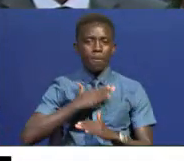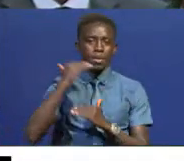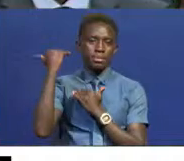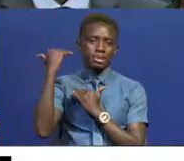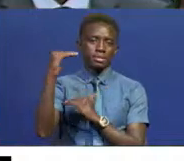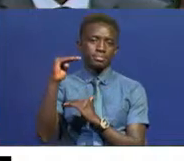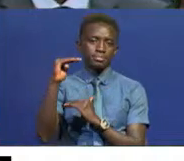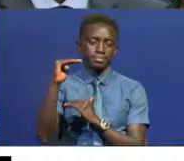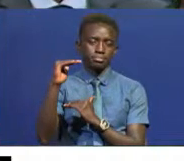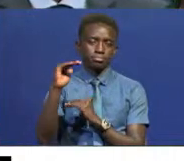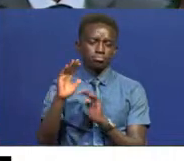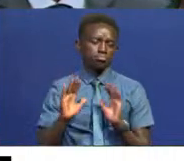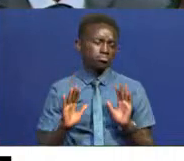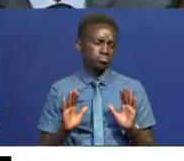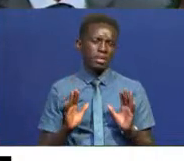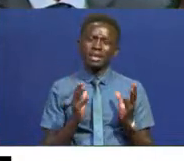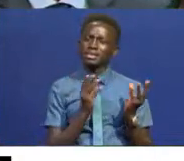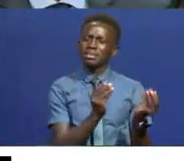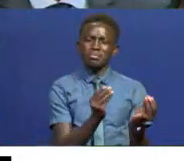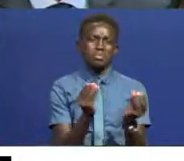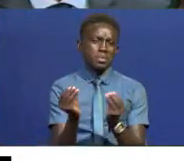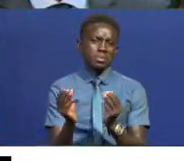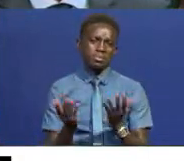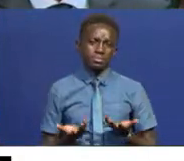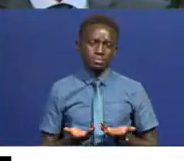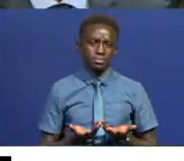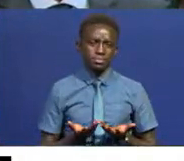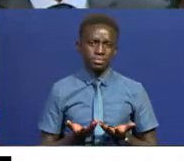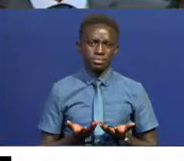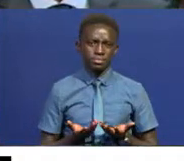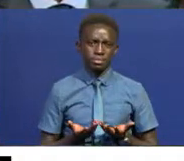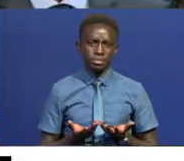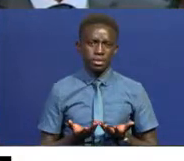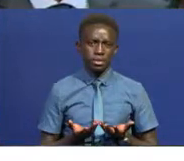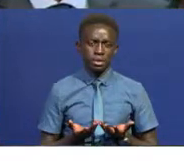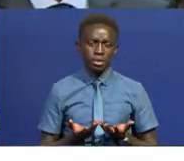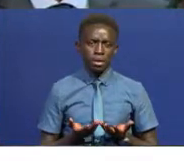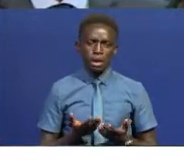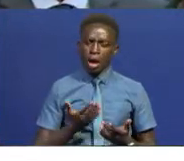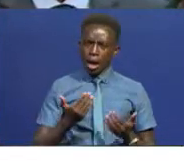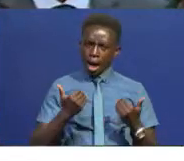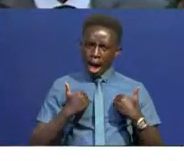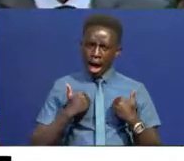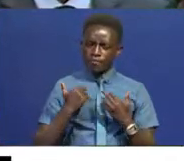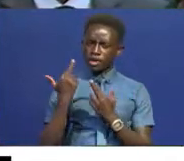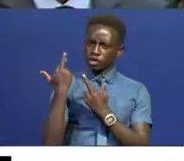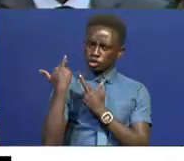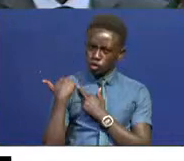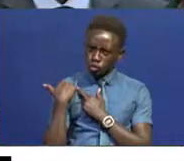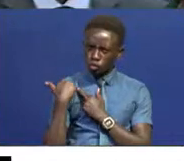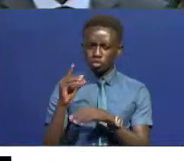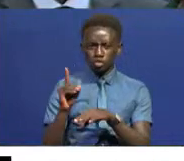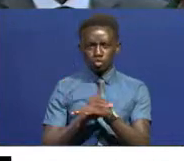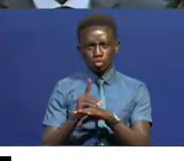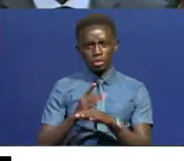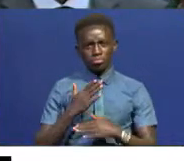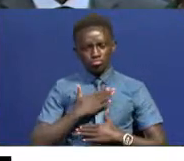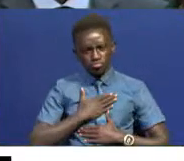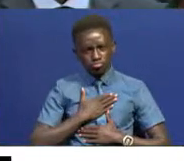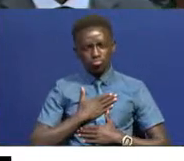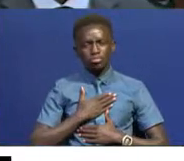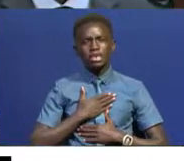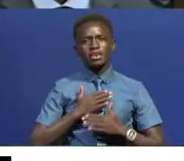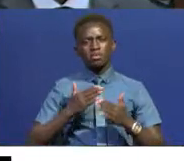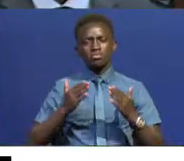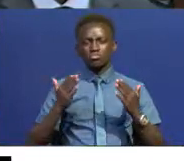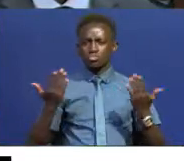It is just as simple as that. We have a duty to dedicate ourselves to a citizen-centric